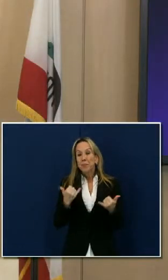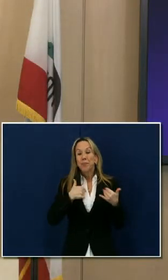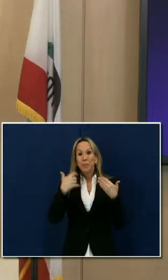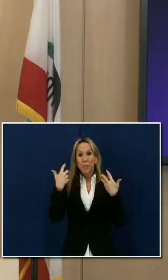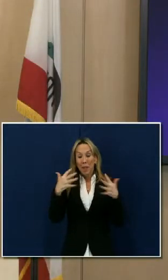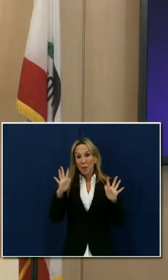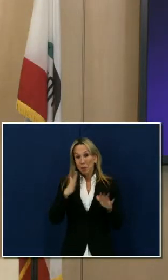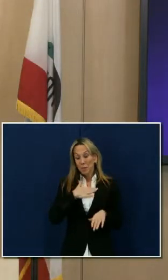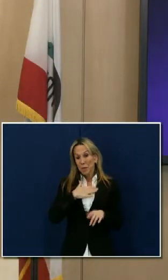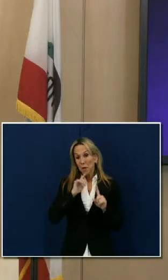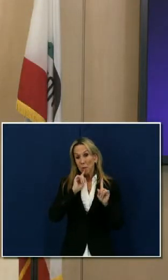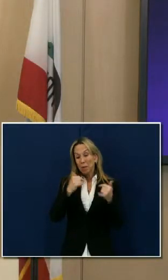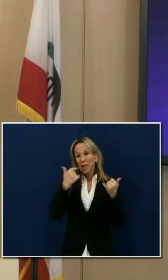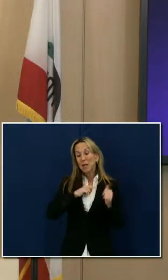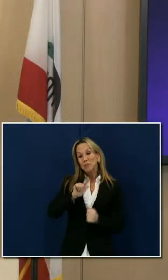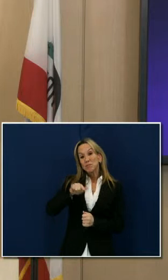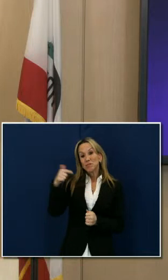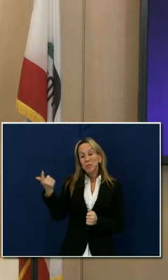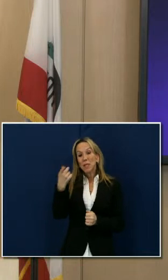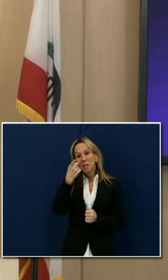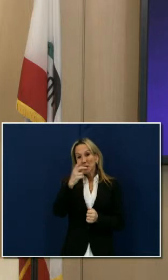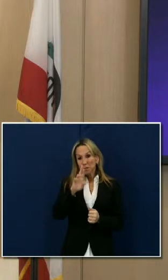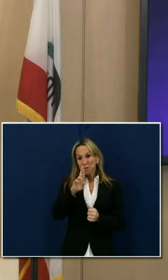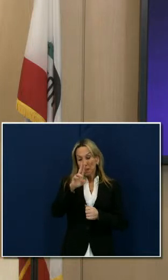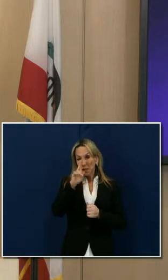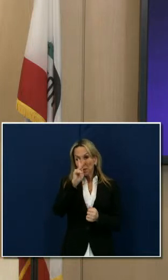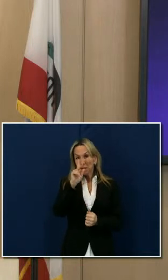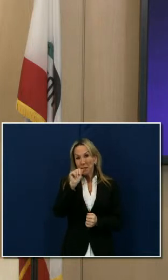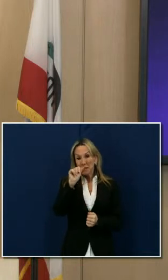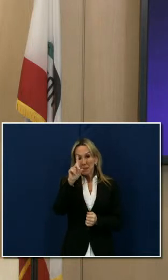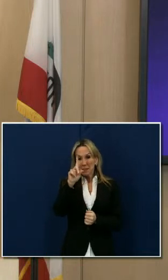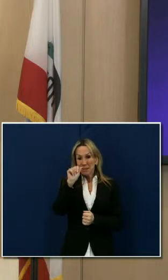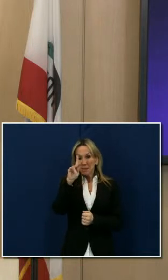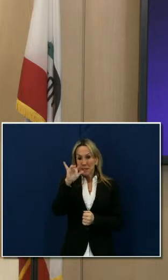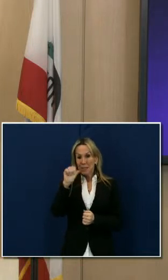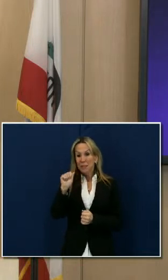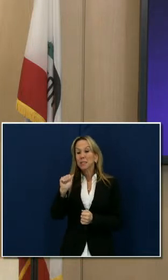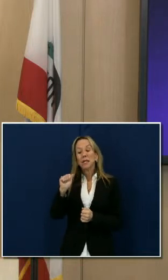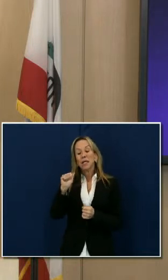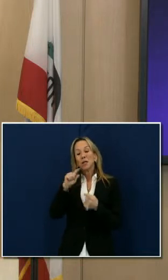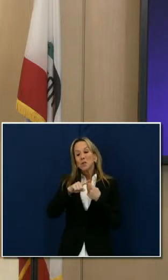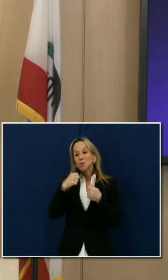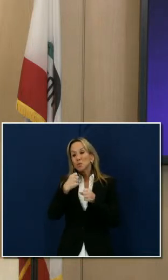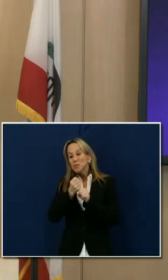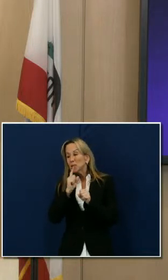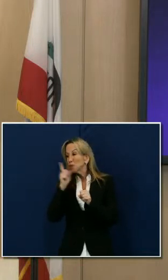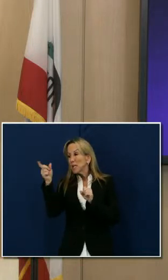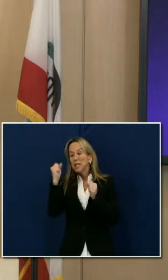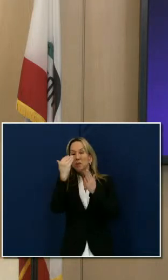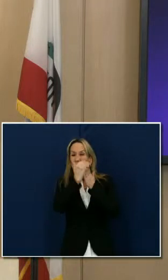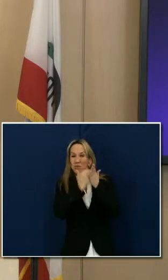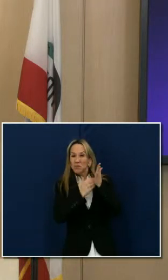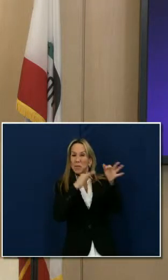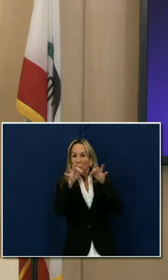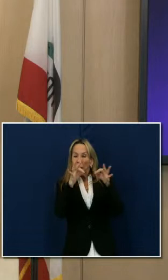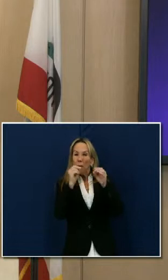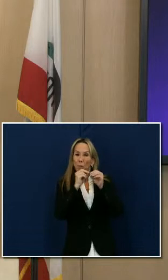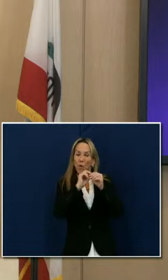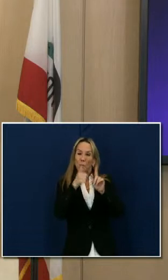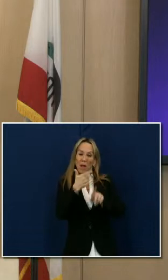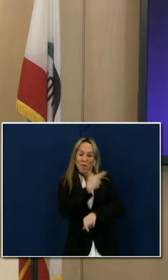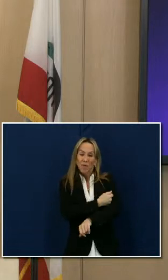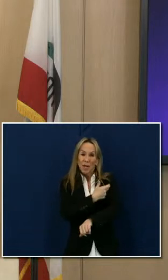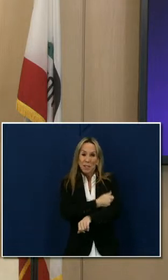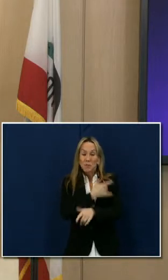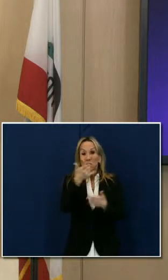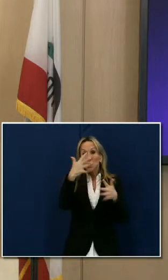turn it over to Dr. Kadakia to provide more information and walk through, again, the vaccine information. We know the